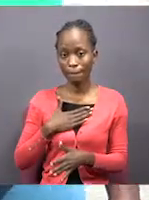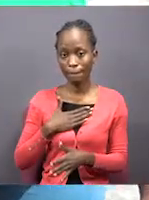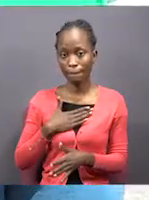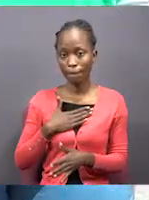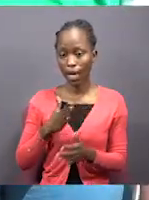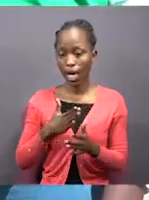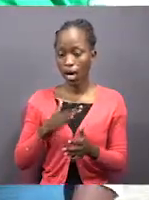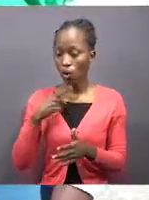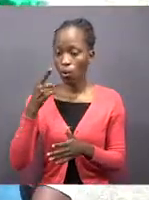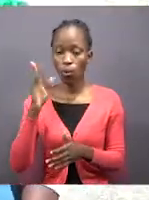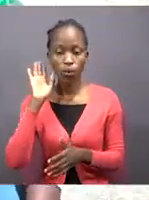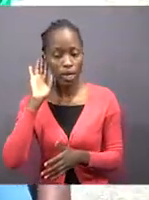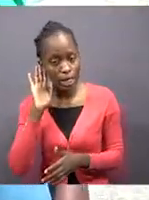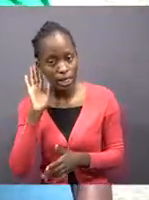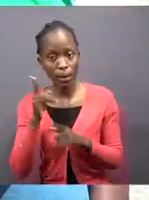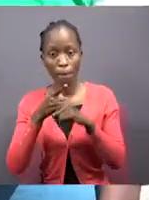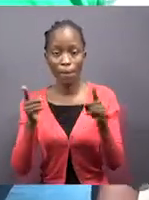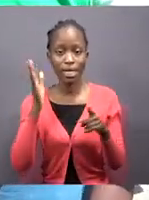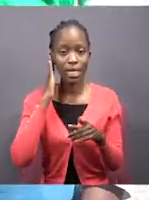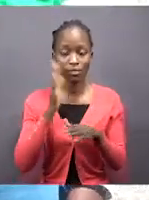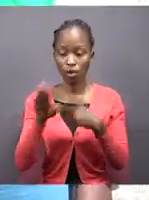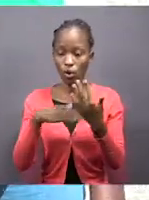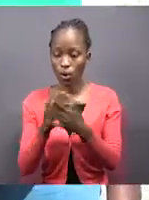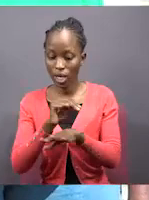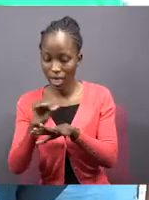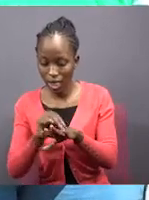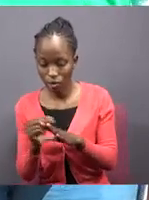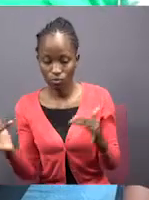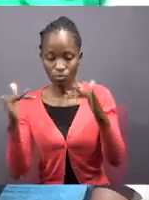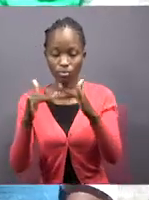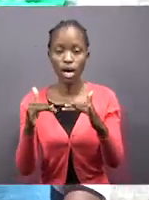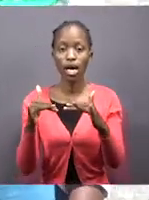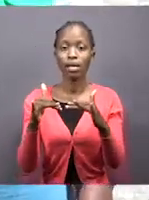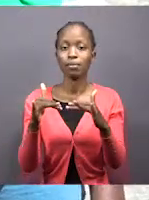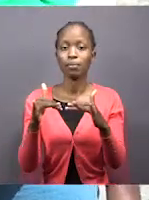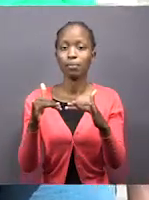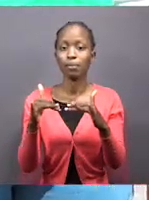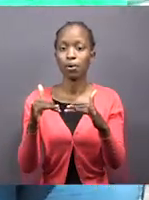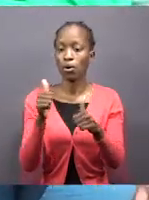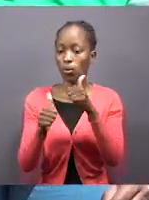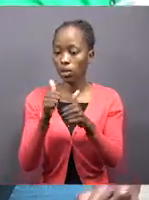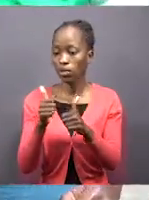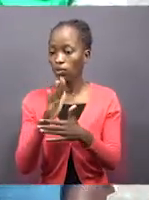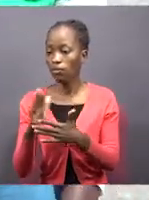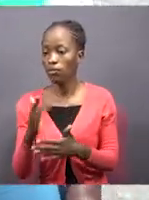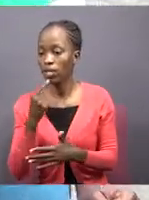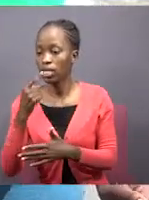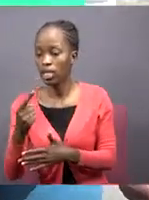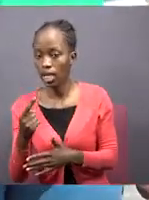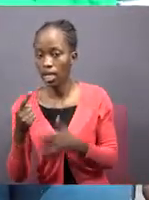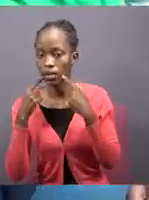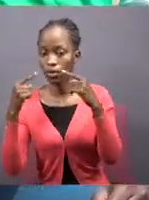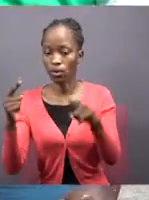who have ears but are deaf. All nations gather together and its people assemble. Which of them foretold this and proclaimed to us the former